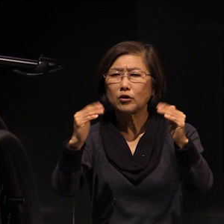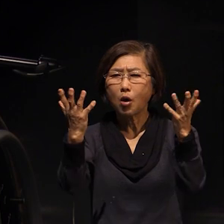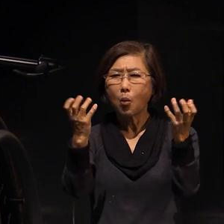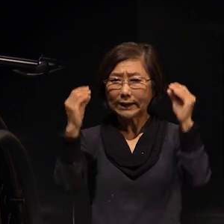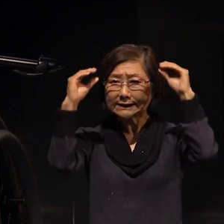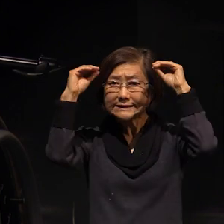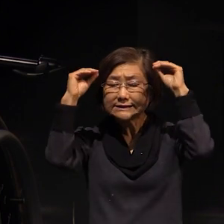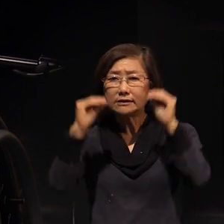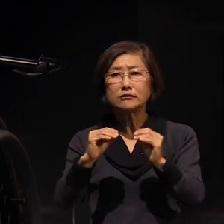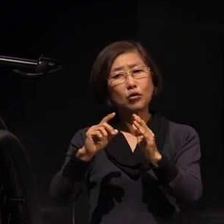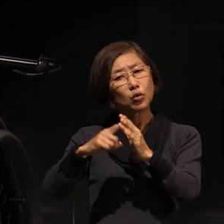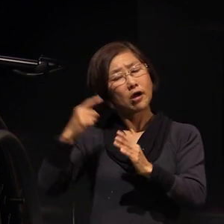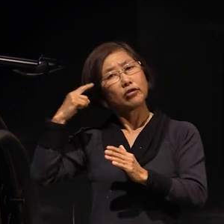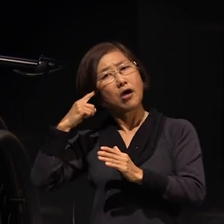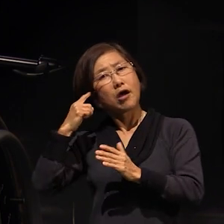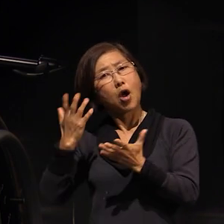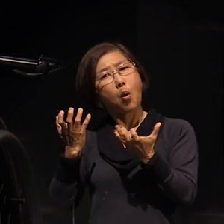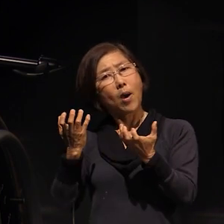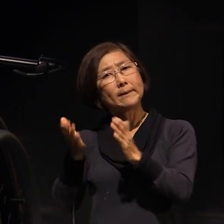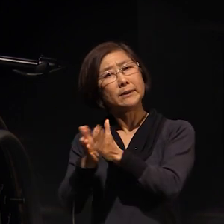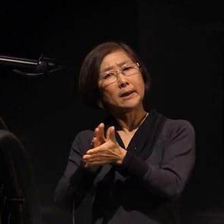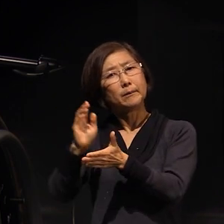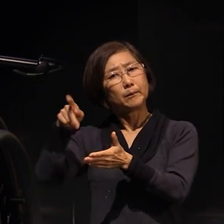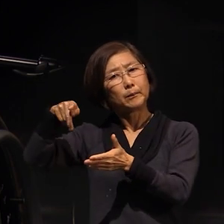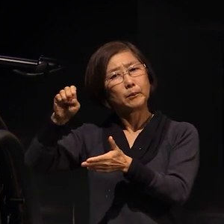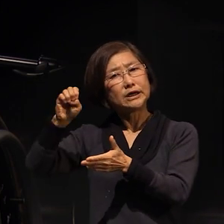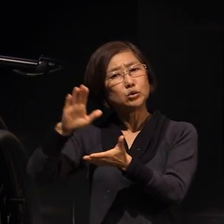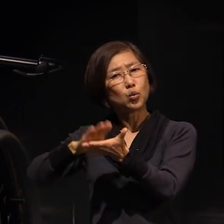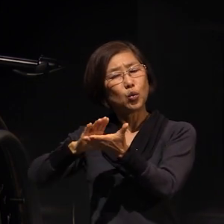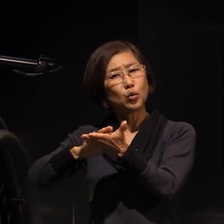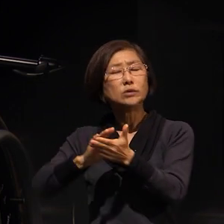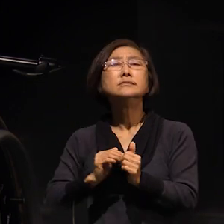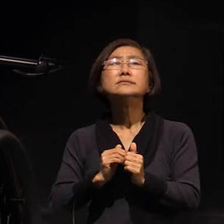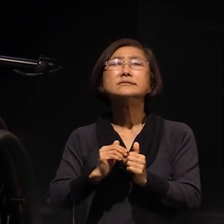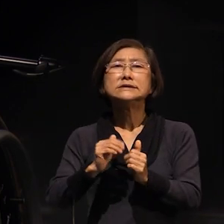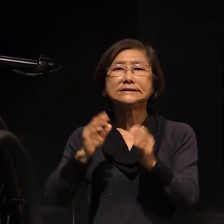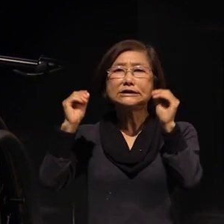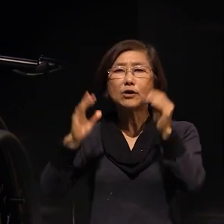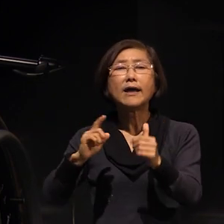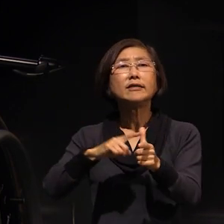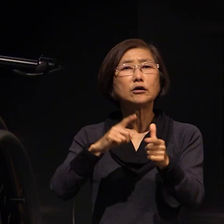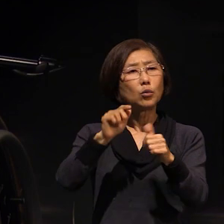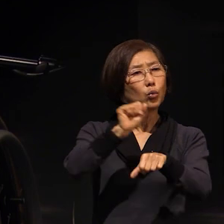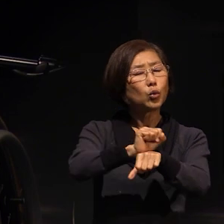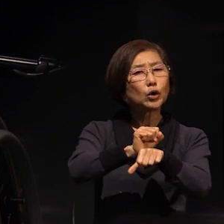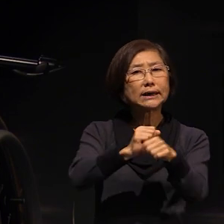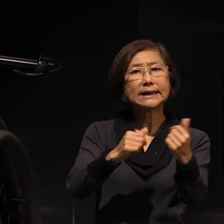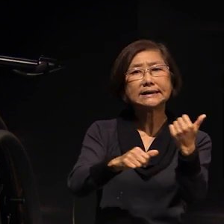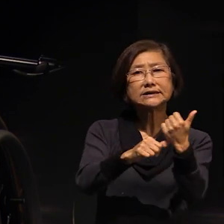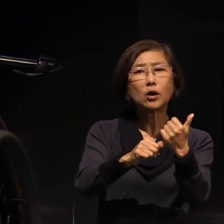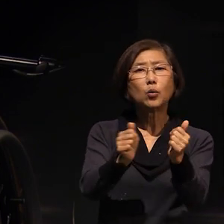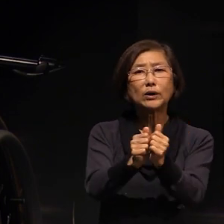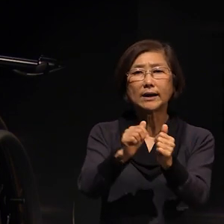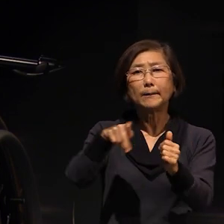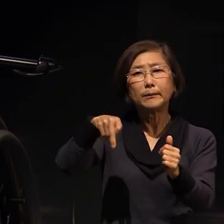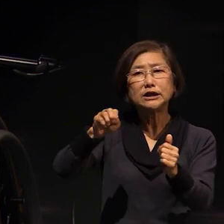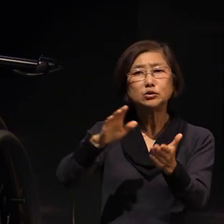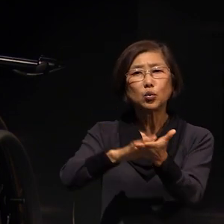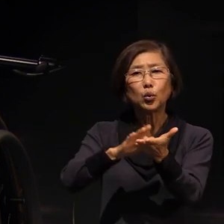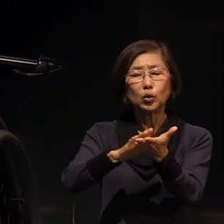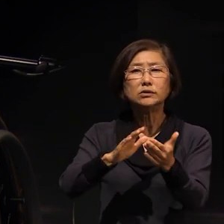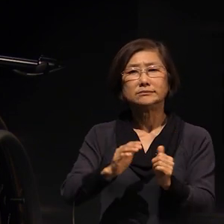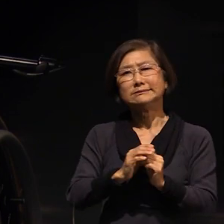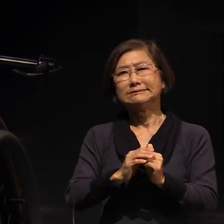time deciding what level I wanted to teach at. I originally thought I wanted to be a preschool teacher, but then I worked as an assistant